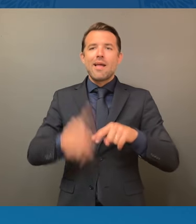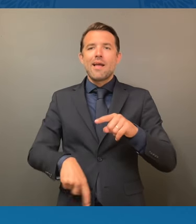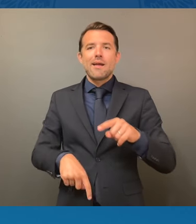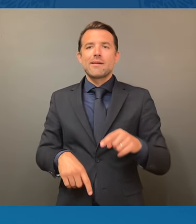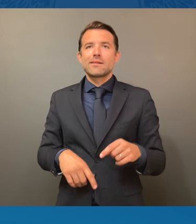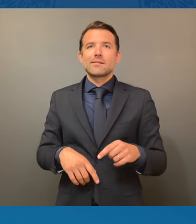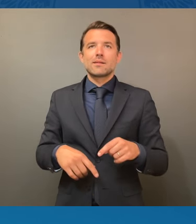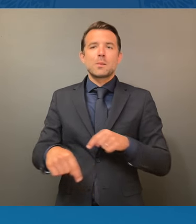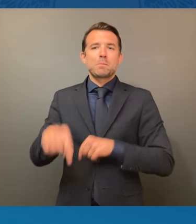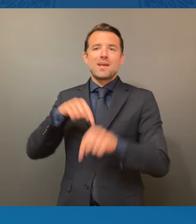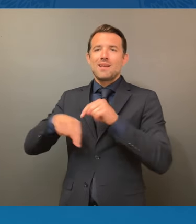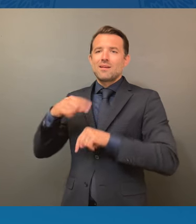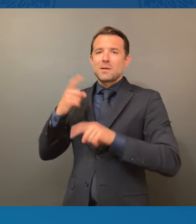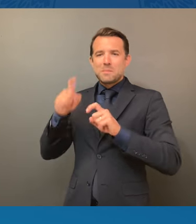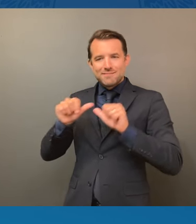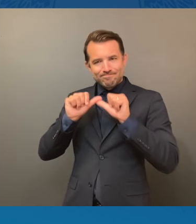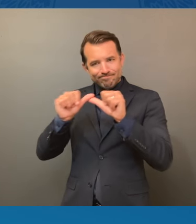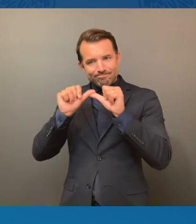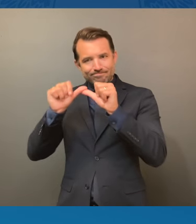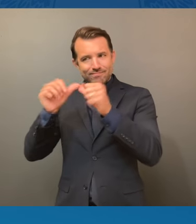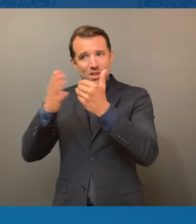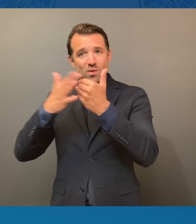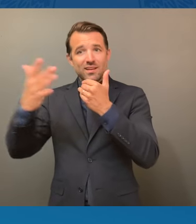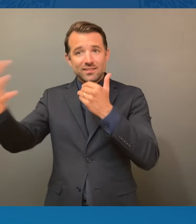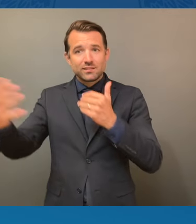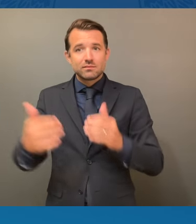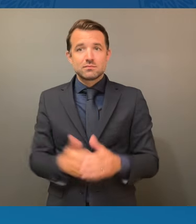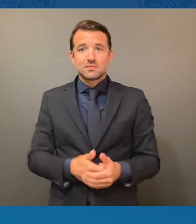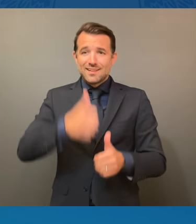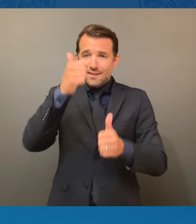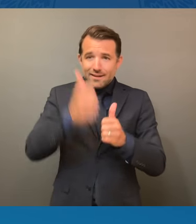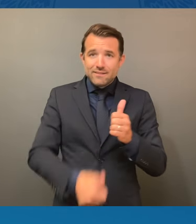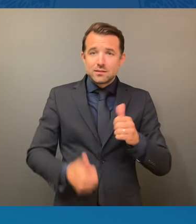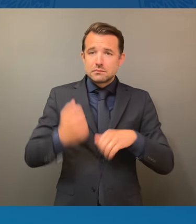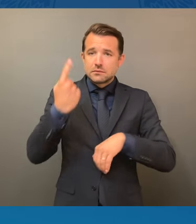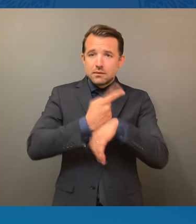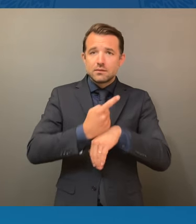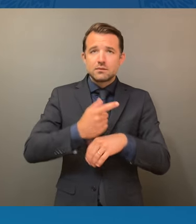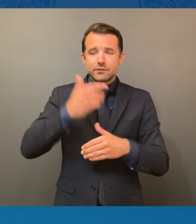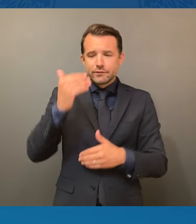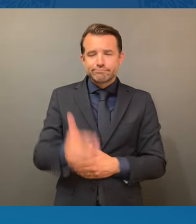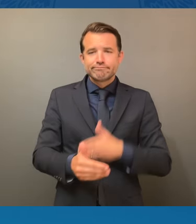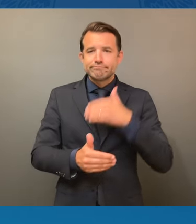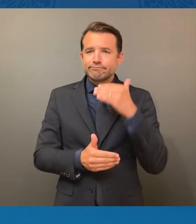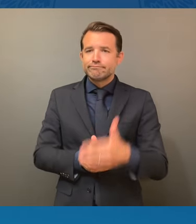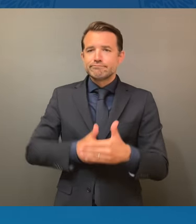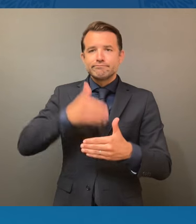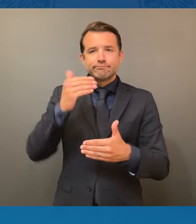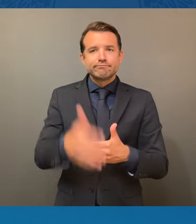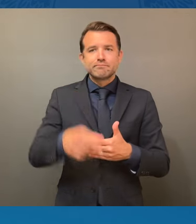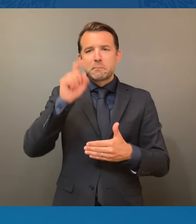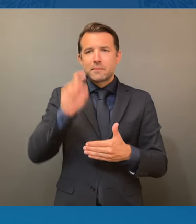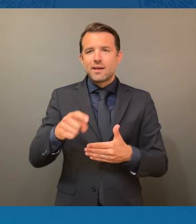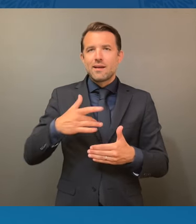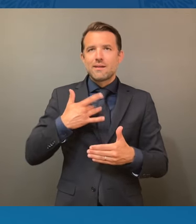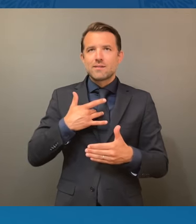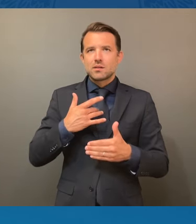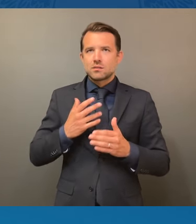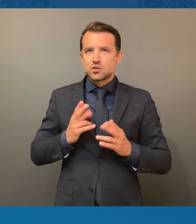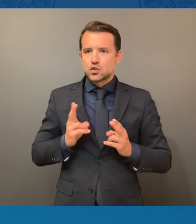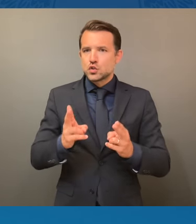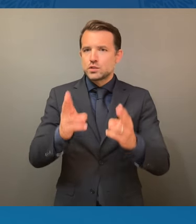So each one of these days, we must, with a sense of urgency, ensure that the American people